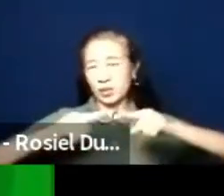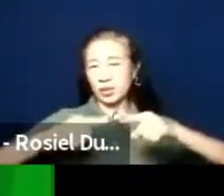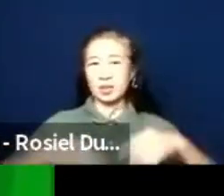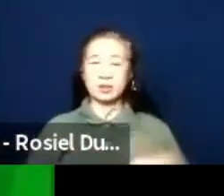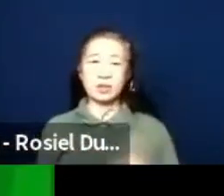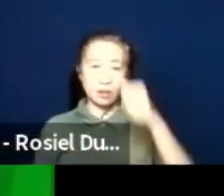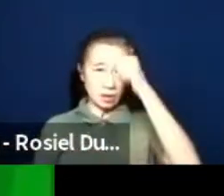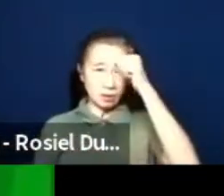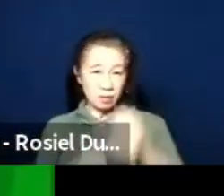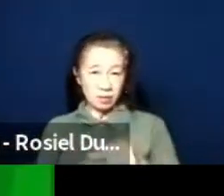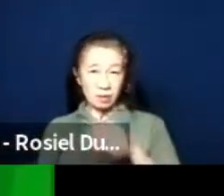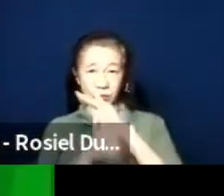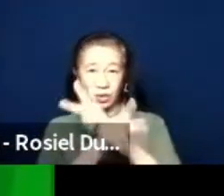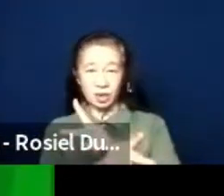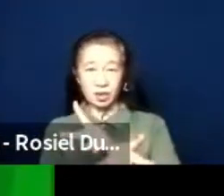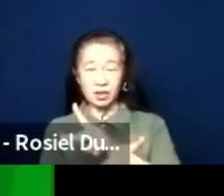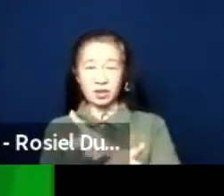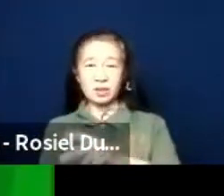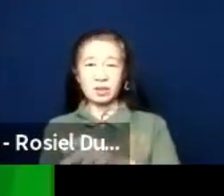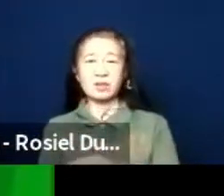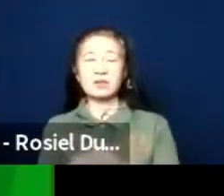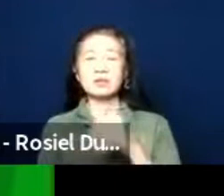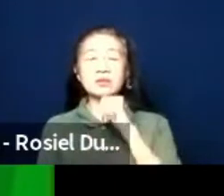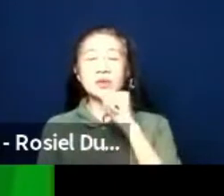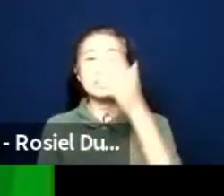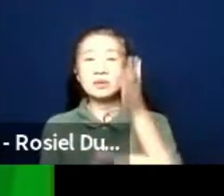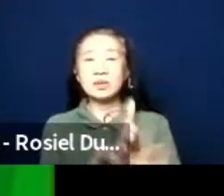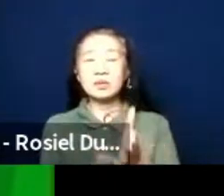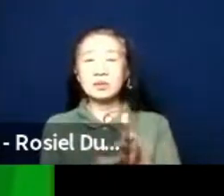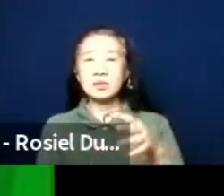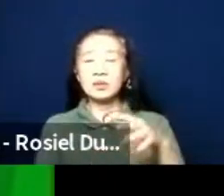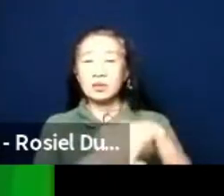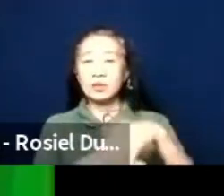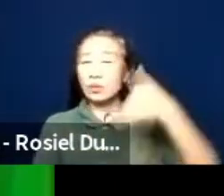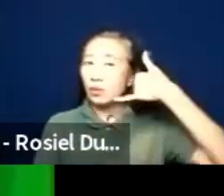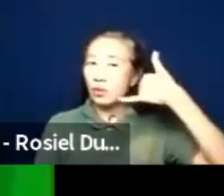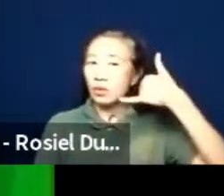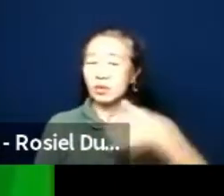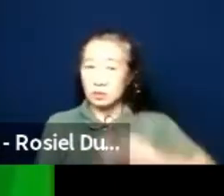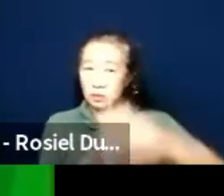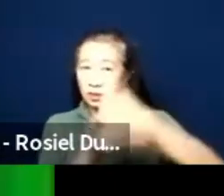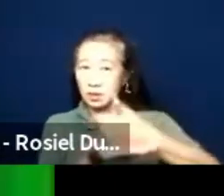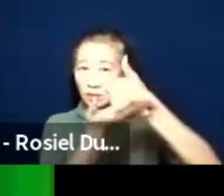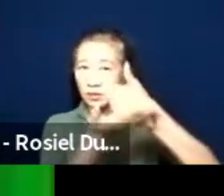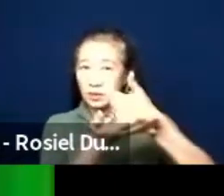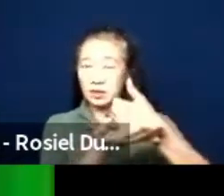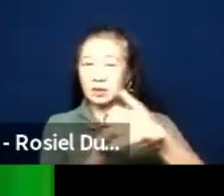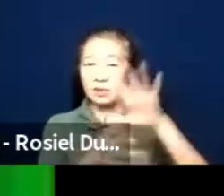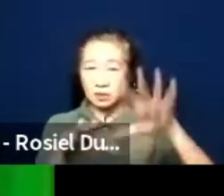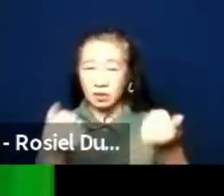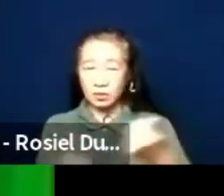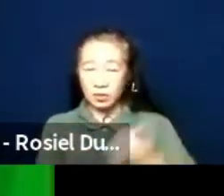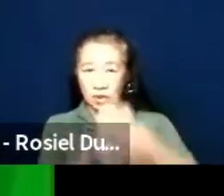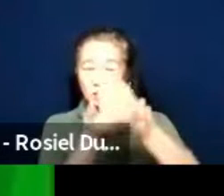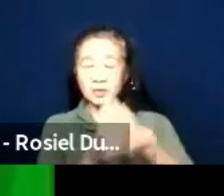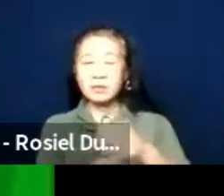So remember, protect, but don't restrain them. Call 999 or 112. And that's how you help someone